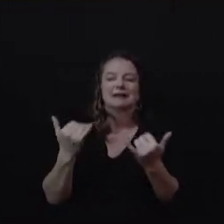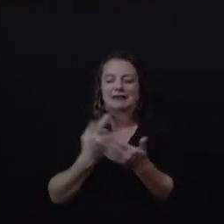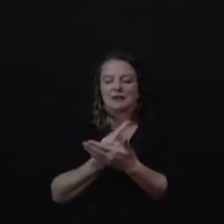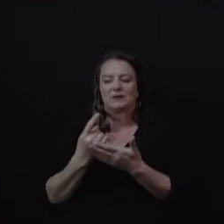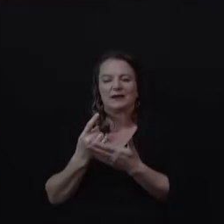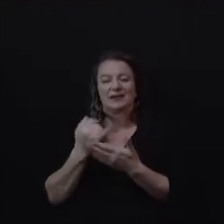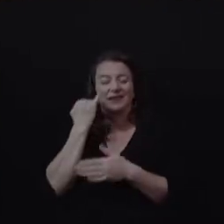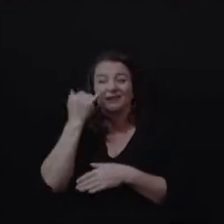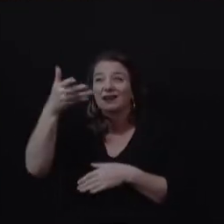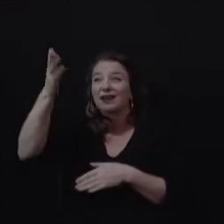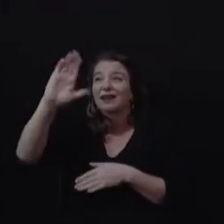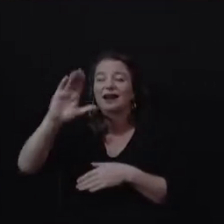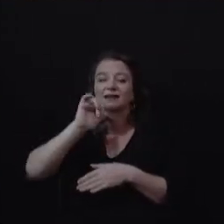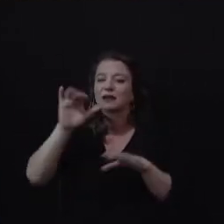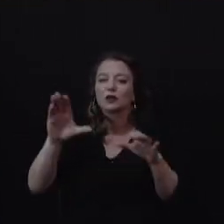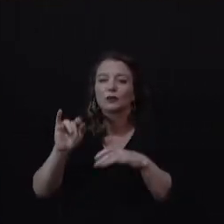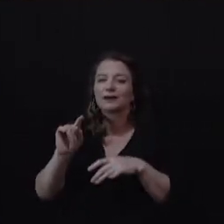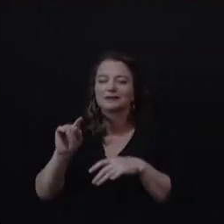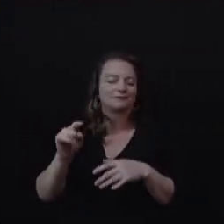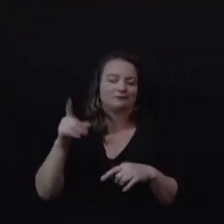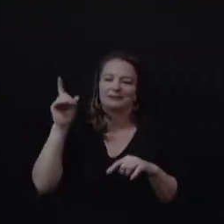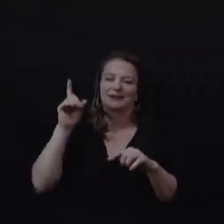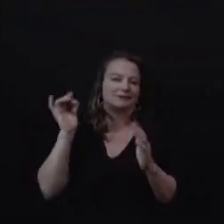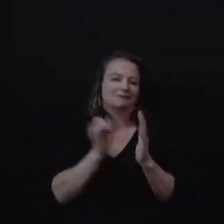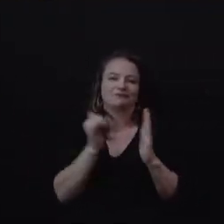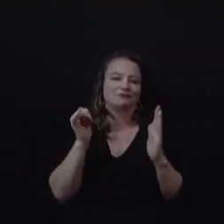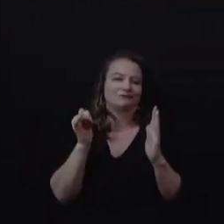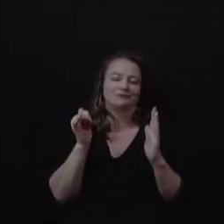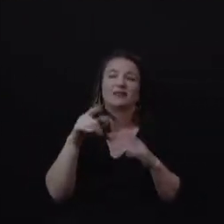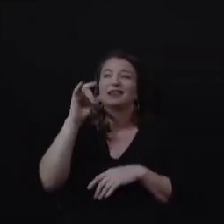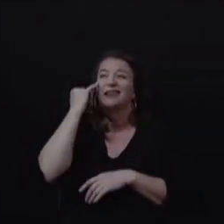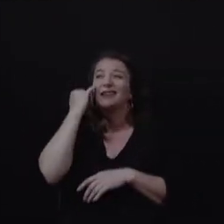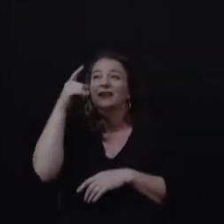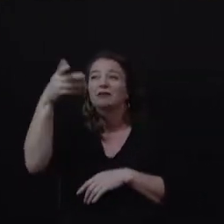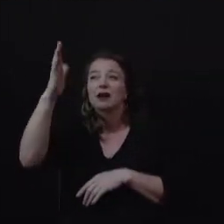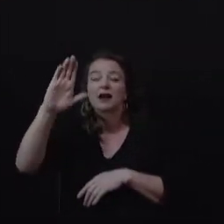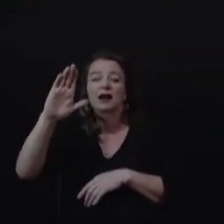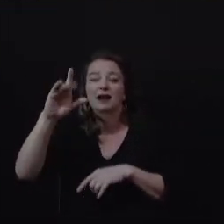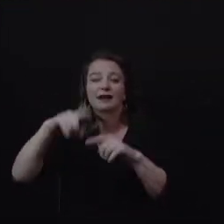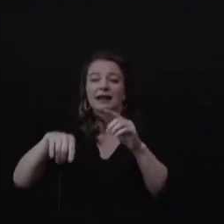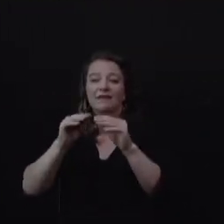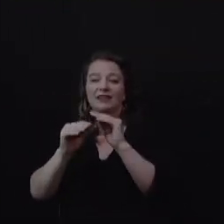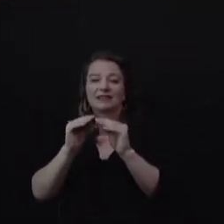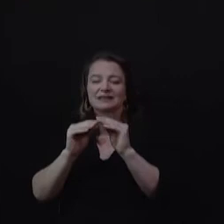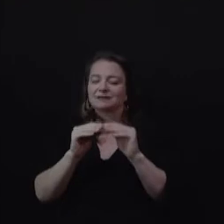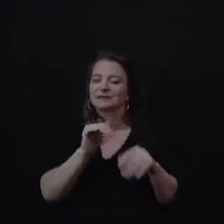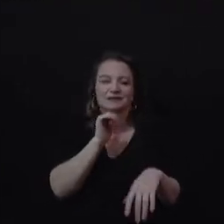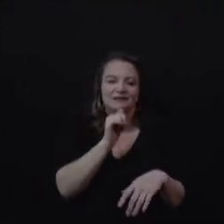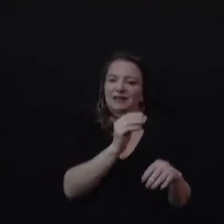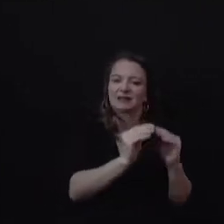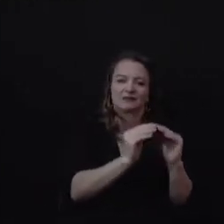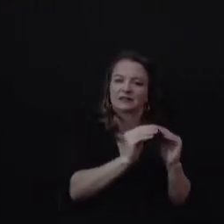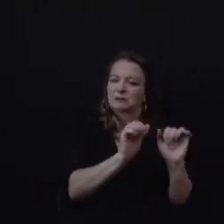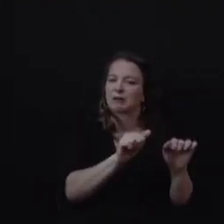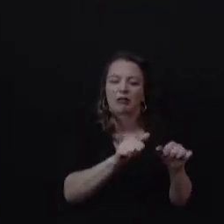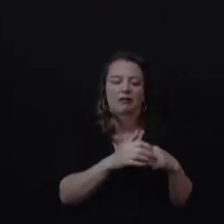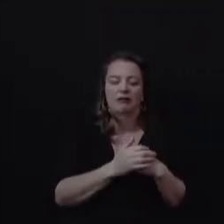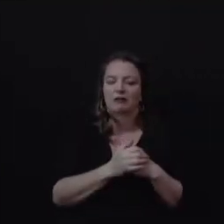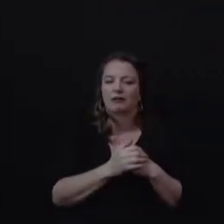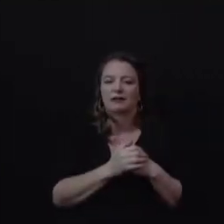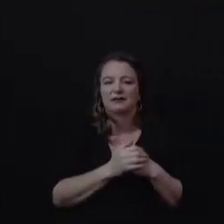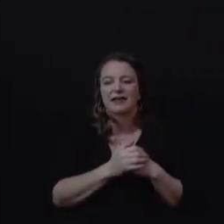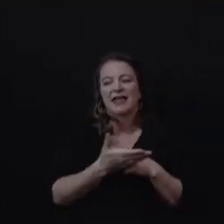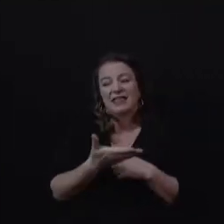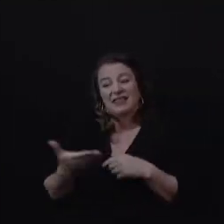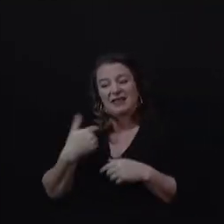God doesn't do it, it can't be done. If God can't fix it, it cannot be fixed. And the thing that I